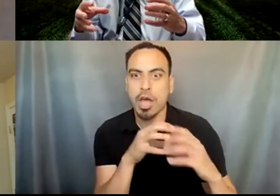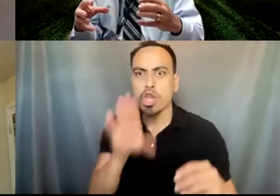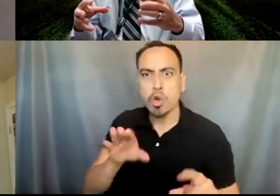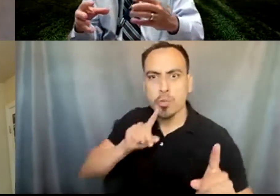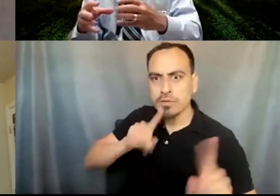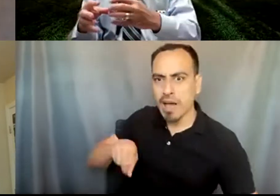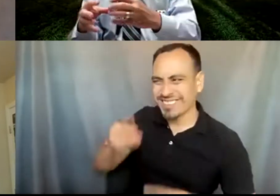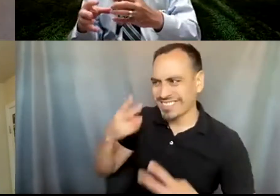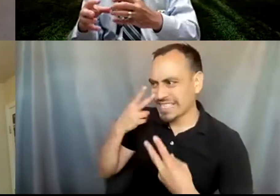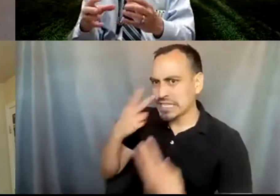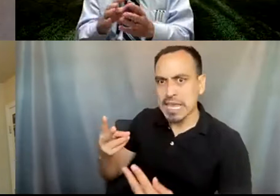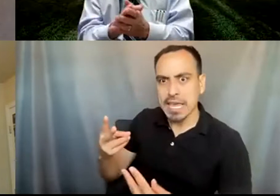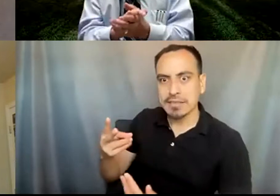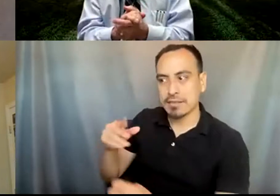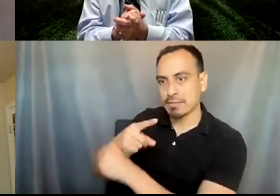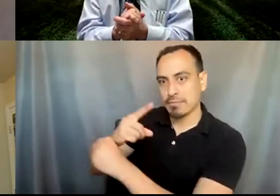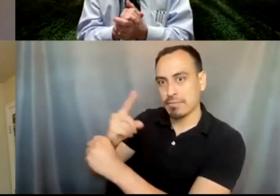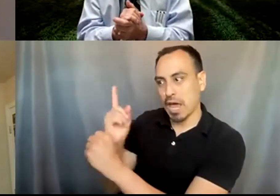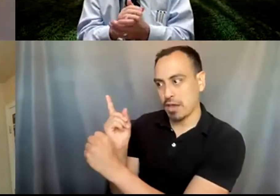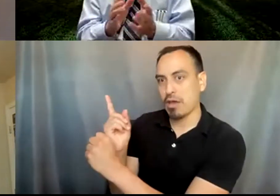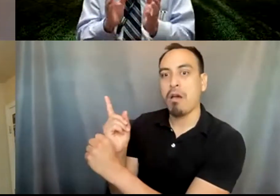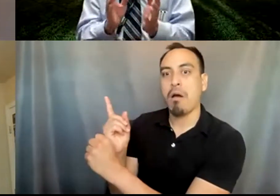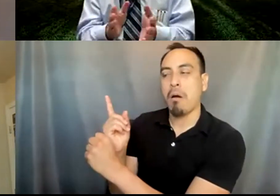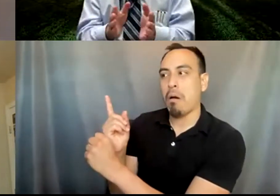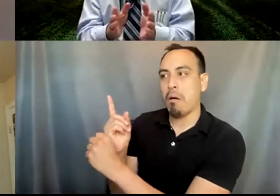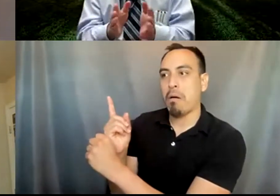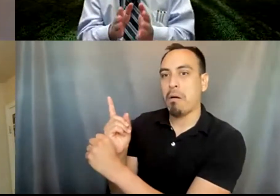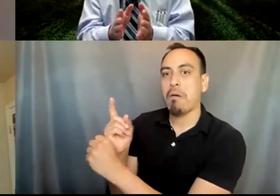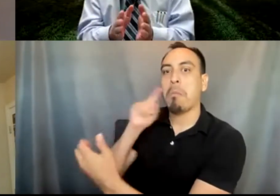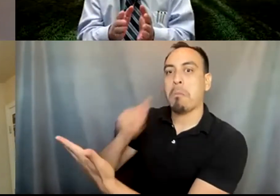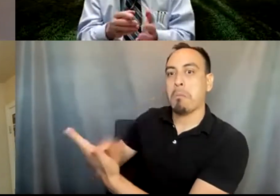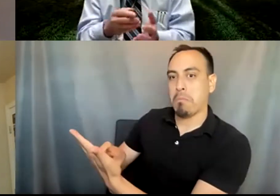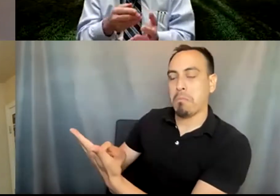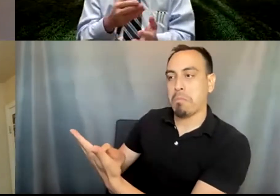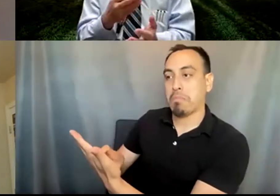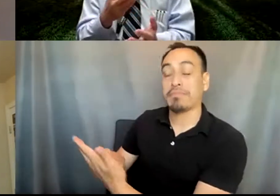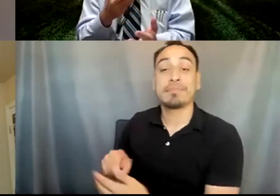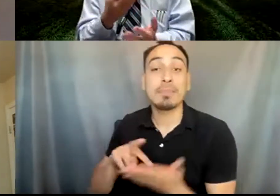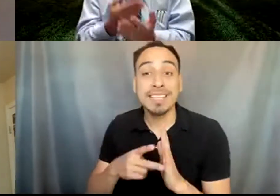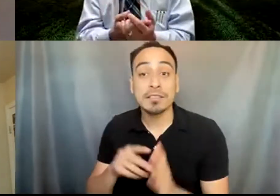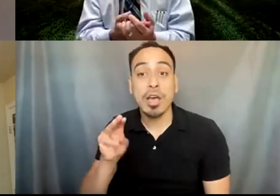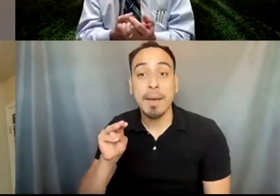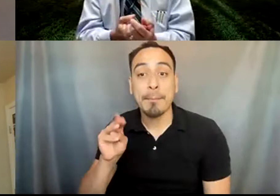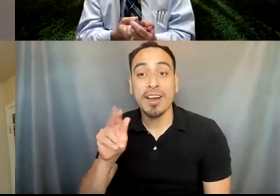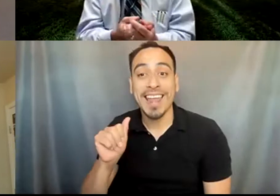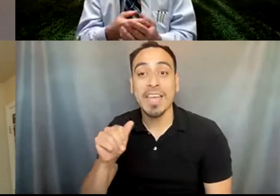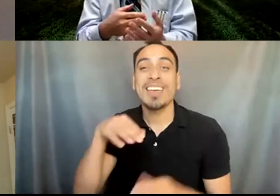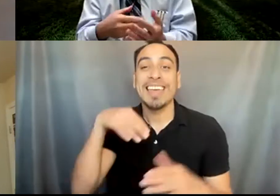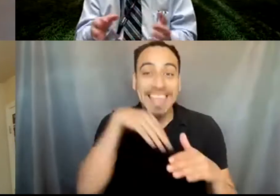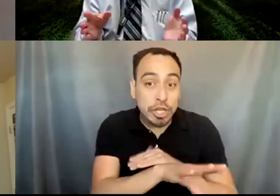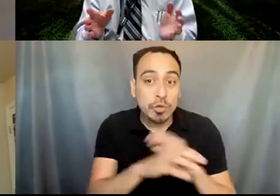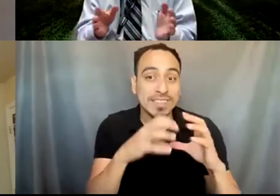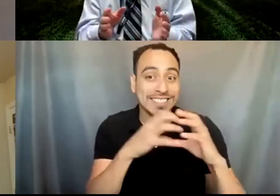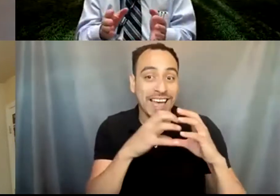being presented to it on the muscle cell. So the RNA gets into the cell, it does its job, and